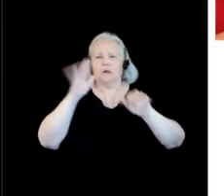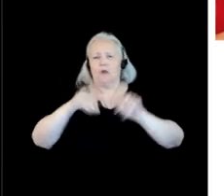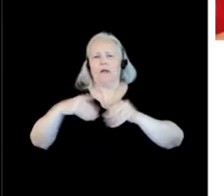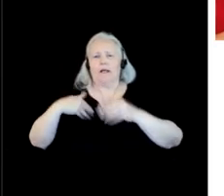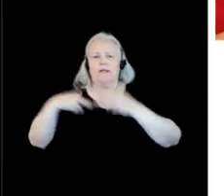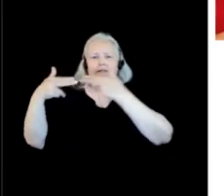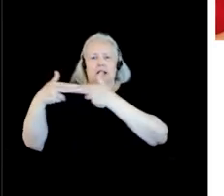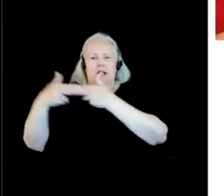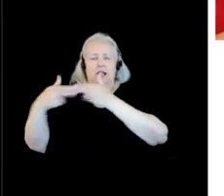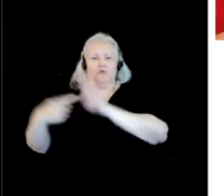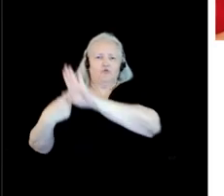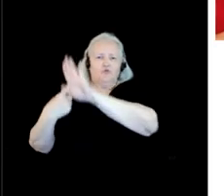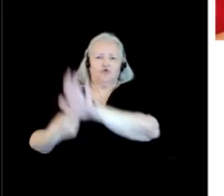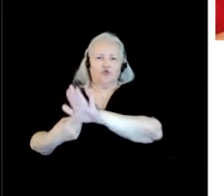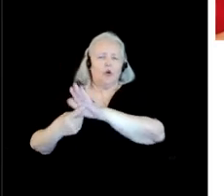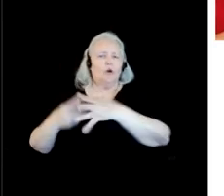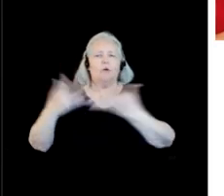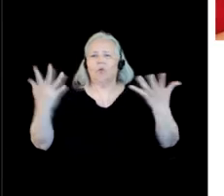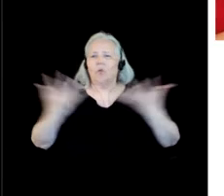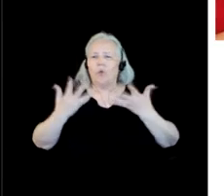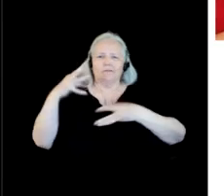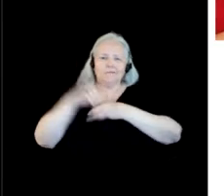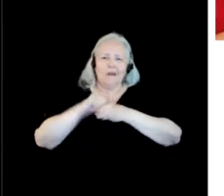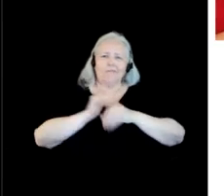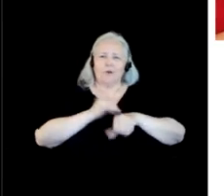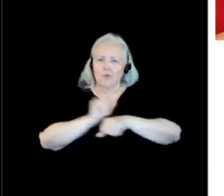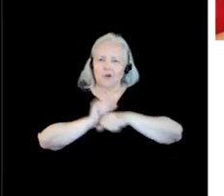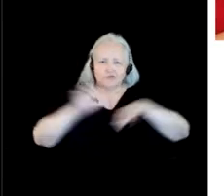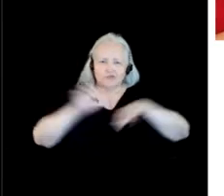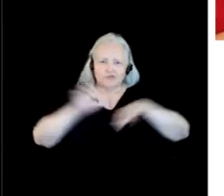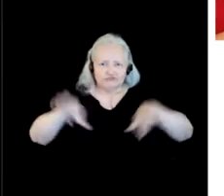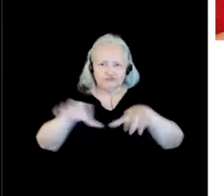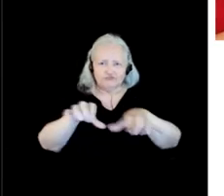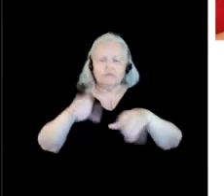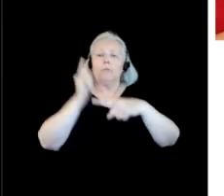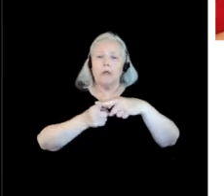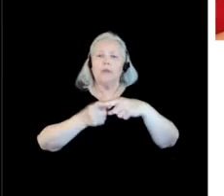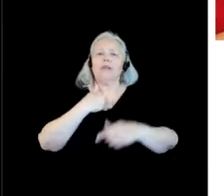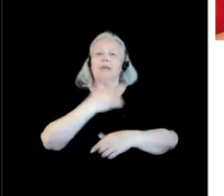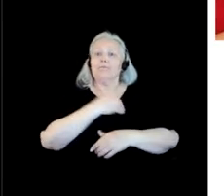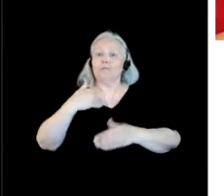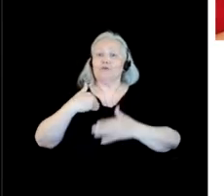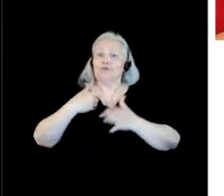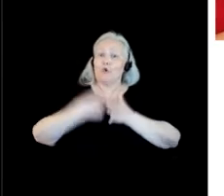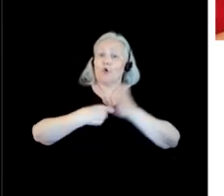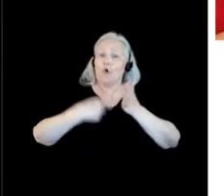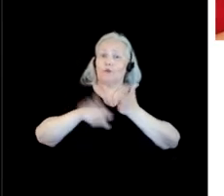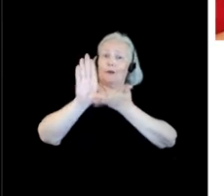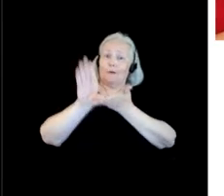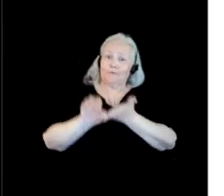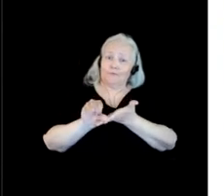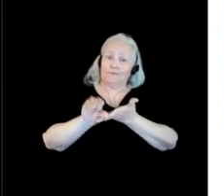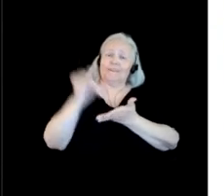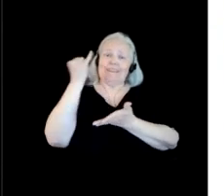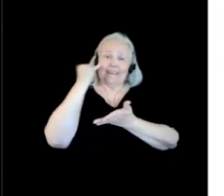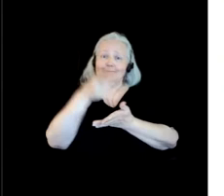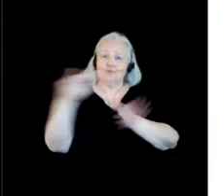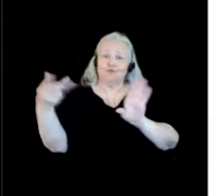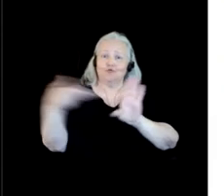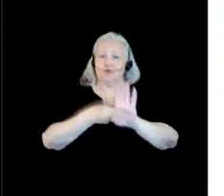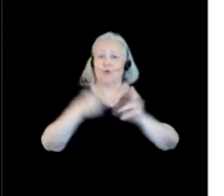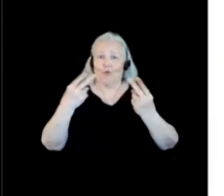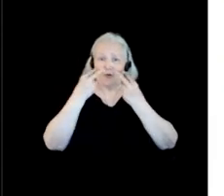do. You'll also see some information about a special membership discount for participants in this webinar. We're